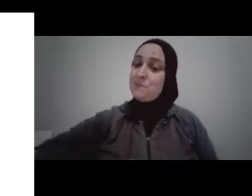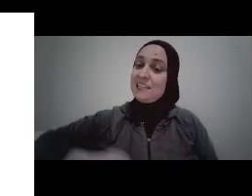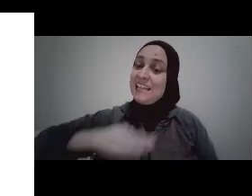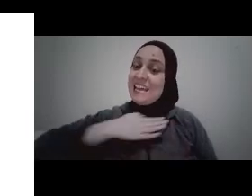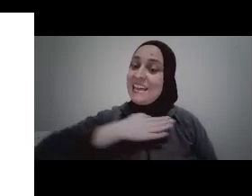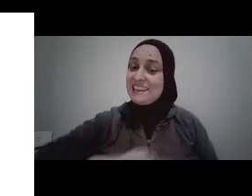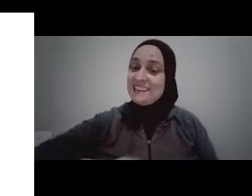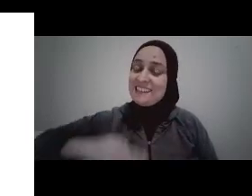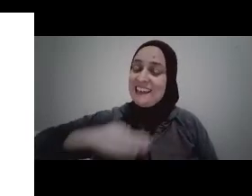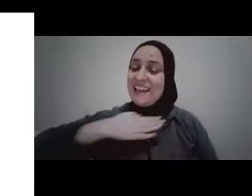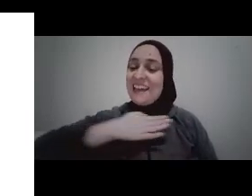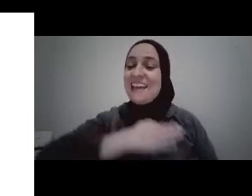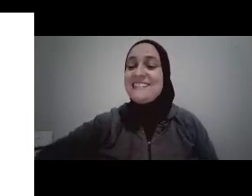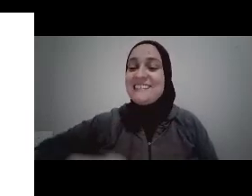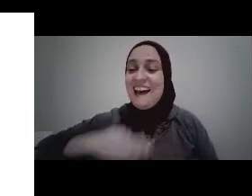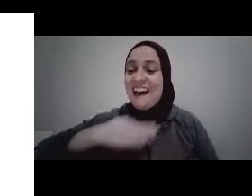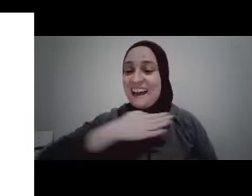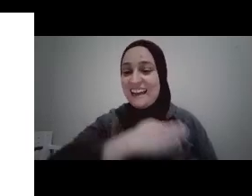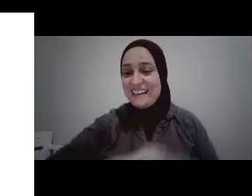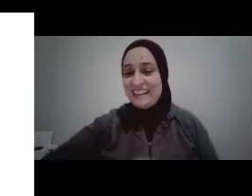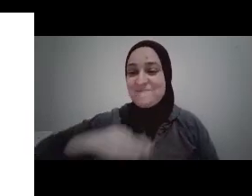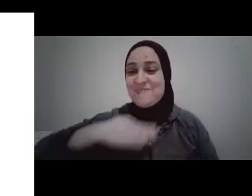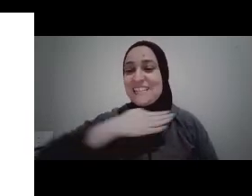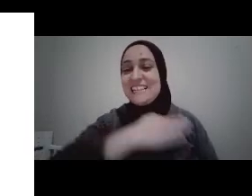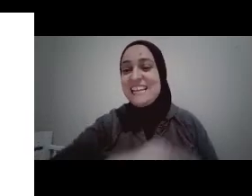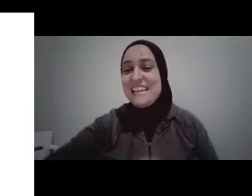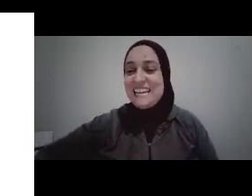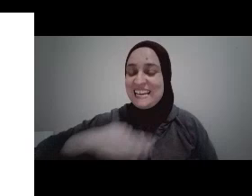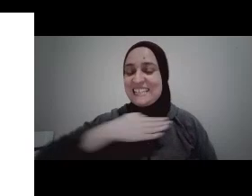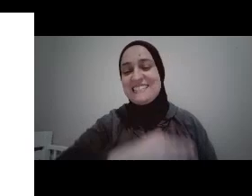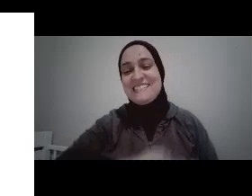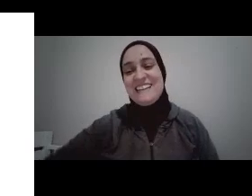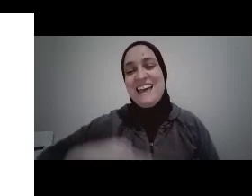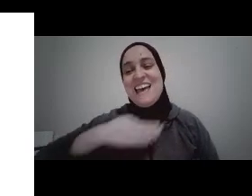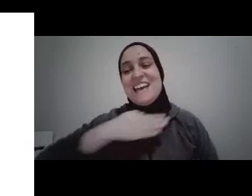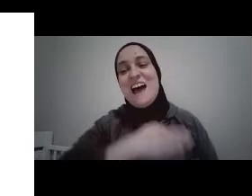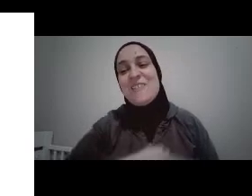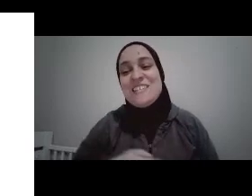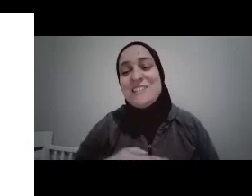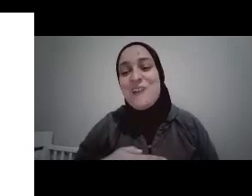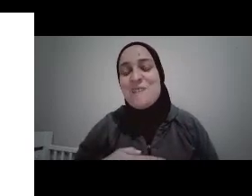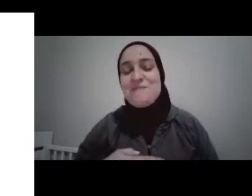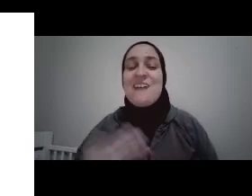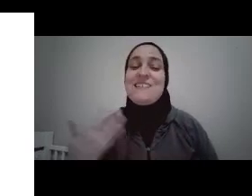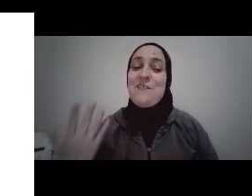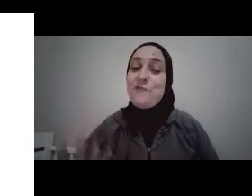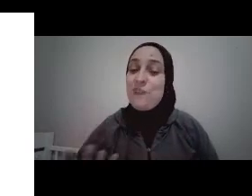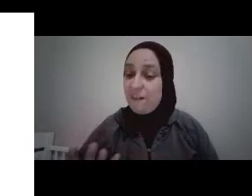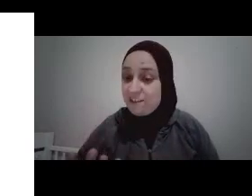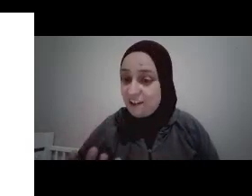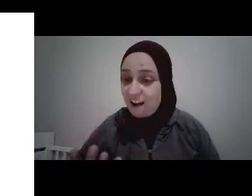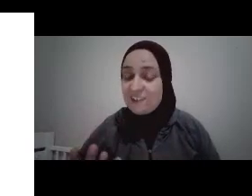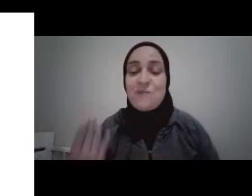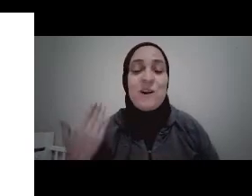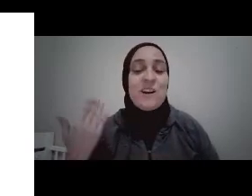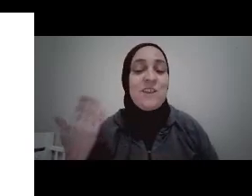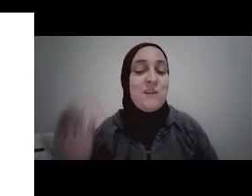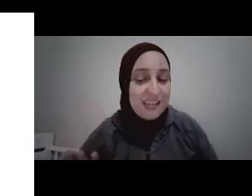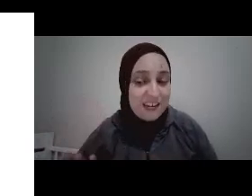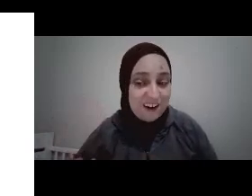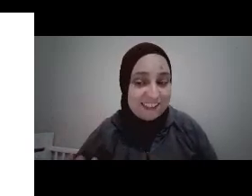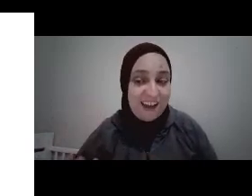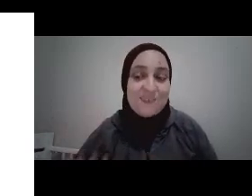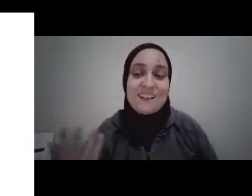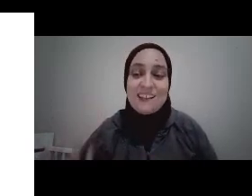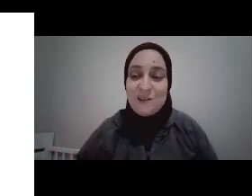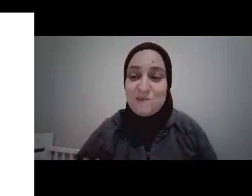That's please in sign. Please. Now, this rhyme sounds like Frère Jacques, so we're going to